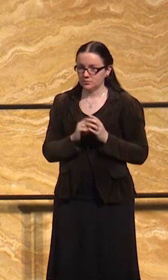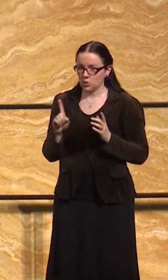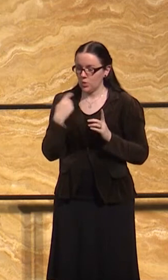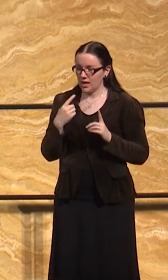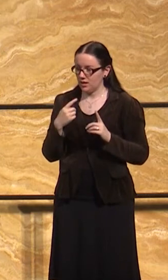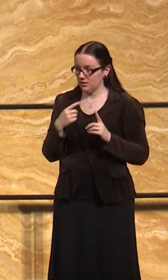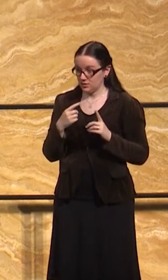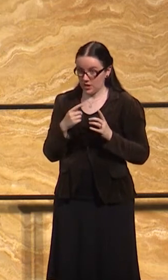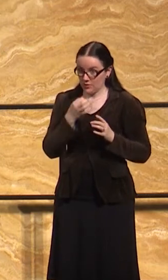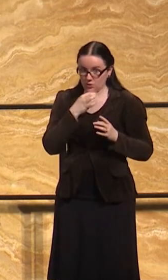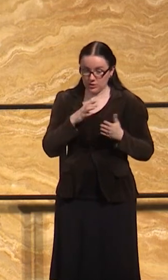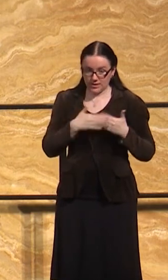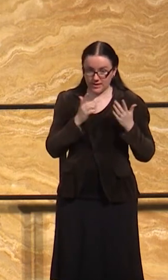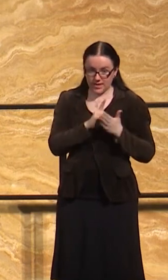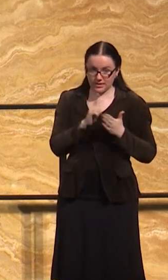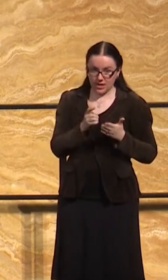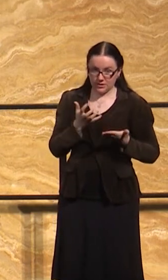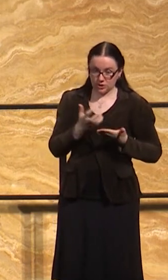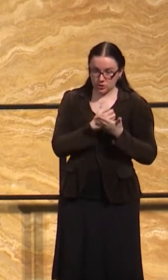the Security Council